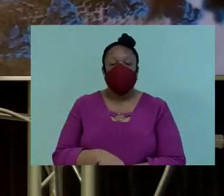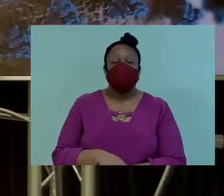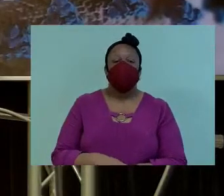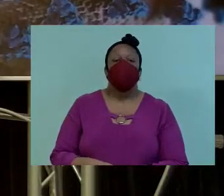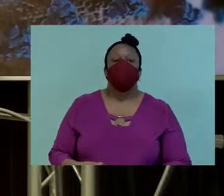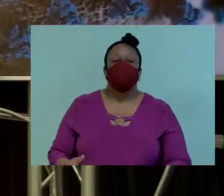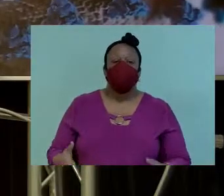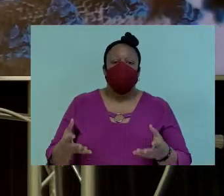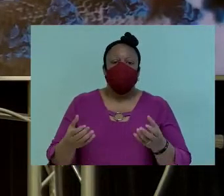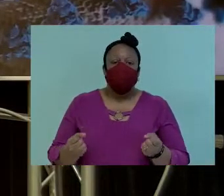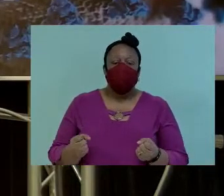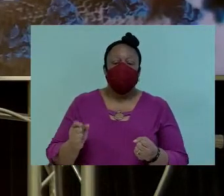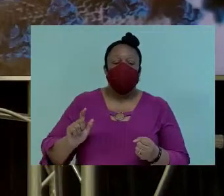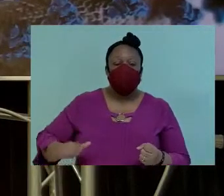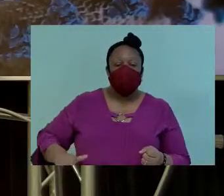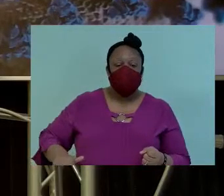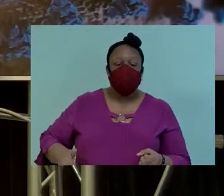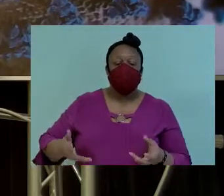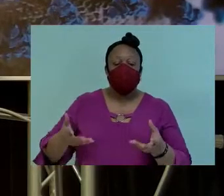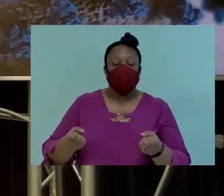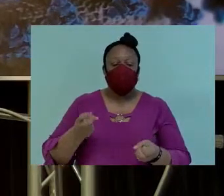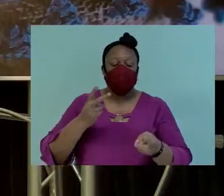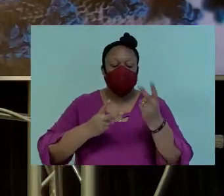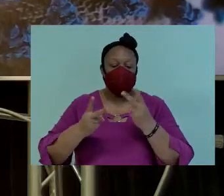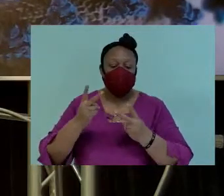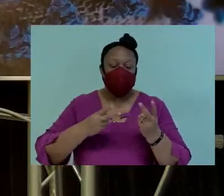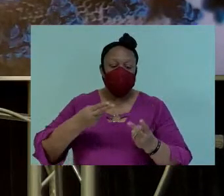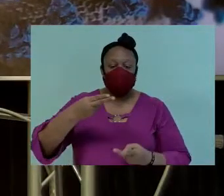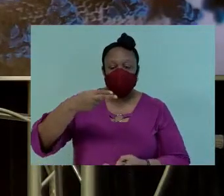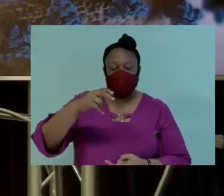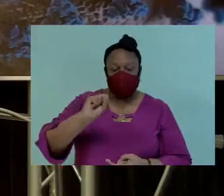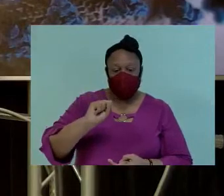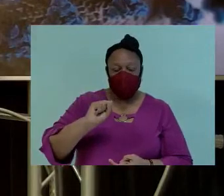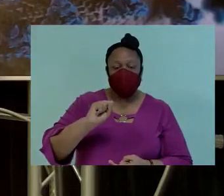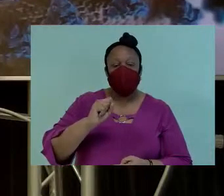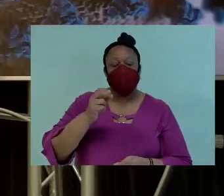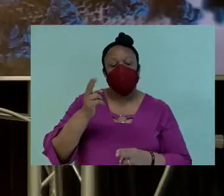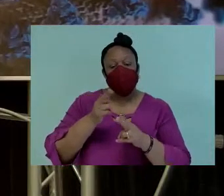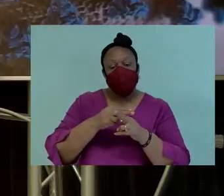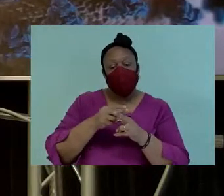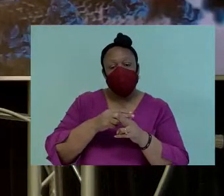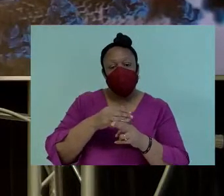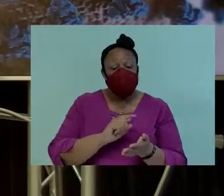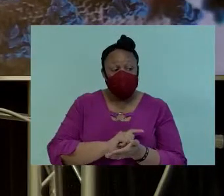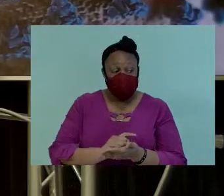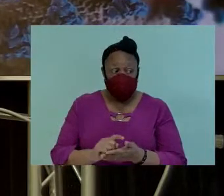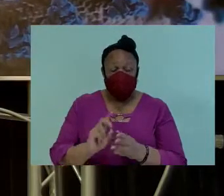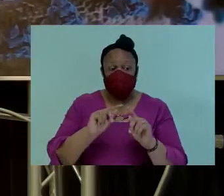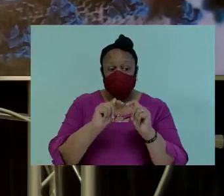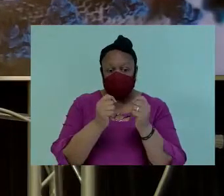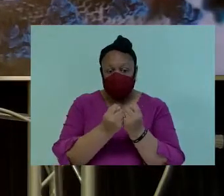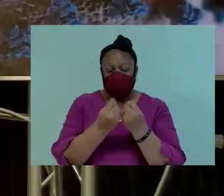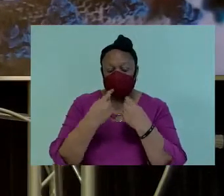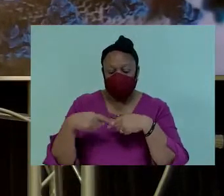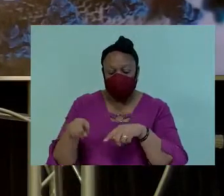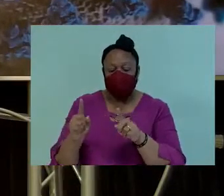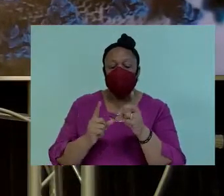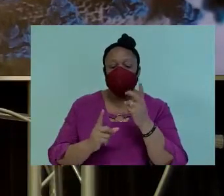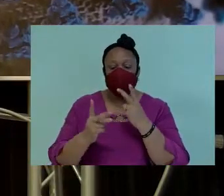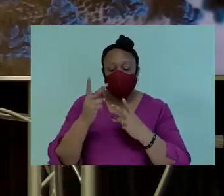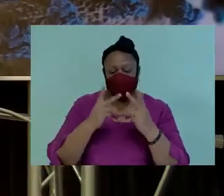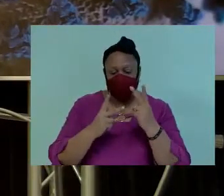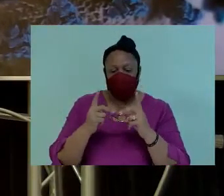a number of the high schools because we have fifth farmers and those who are going to be taking education